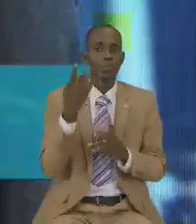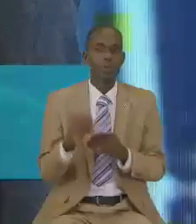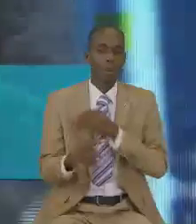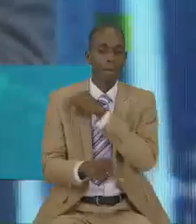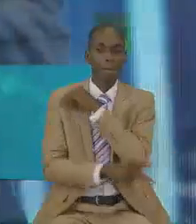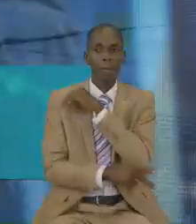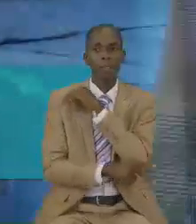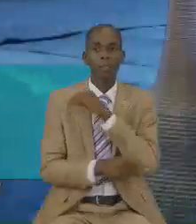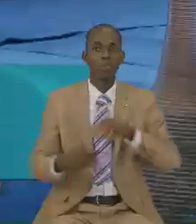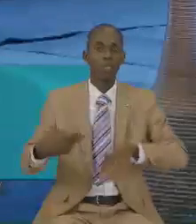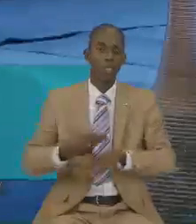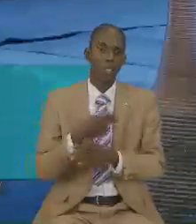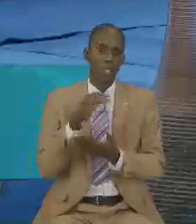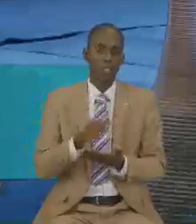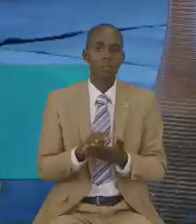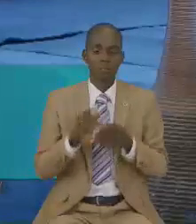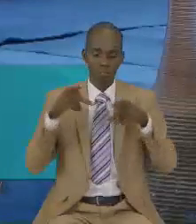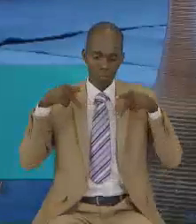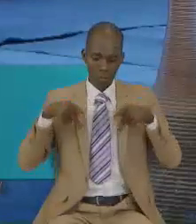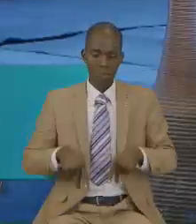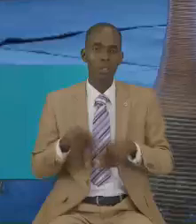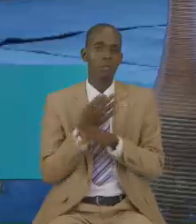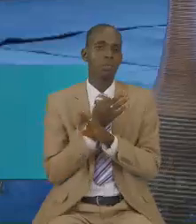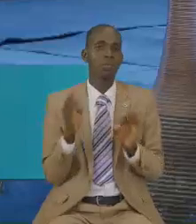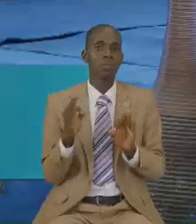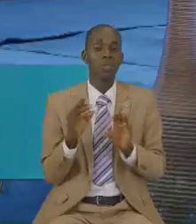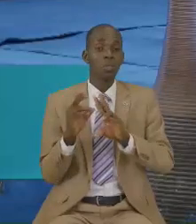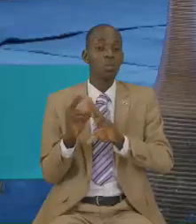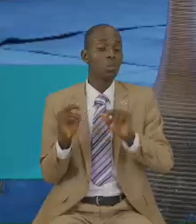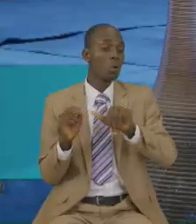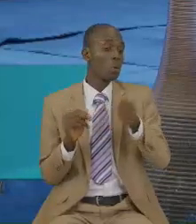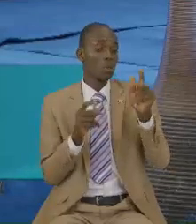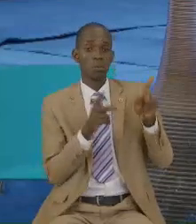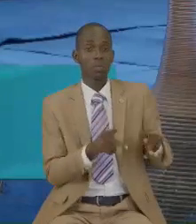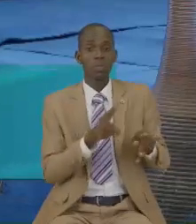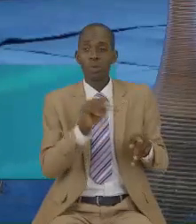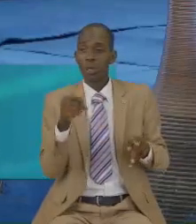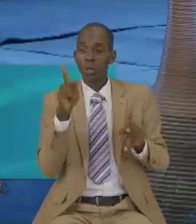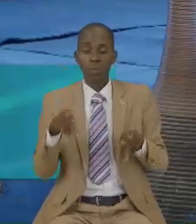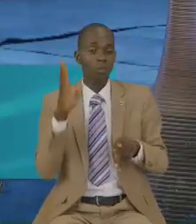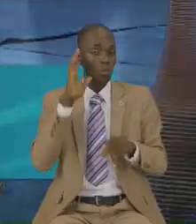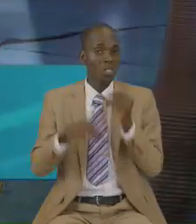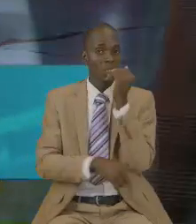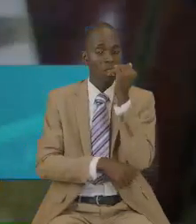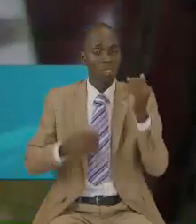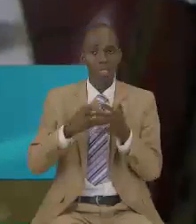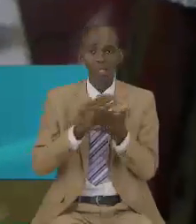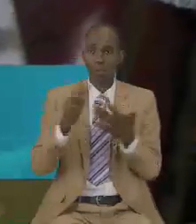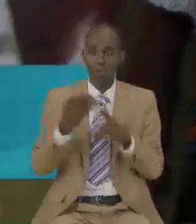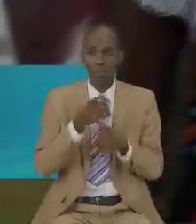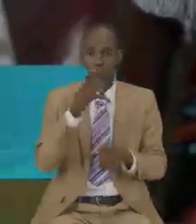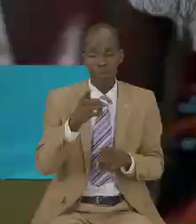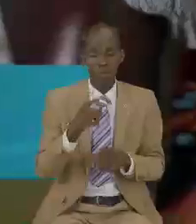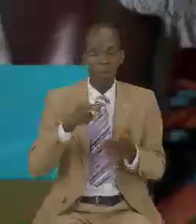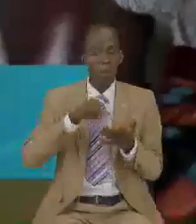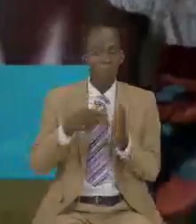lamb. Personal freedom. No other person, no person will take it away from you.